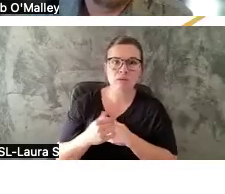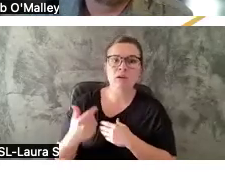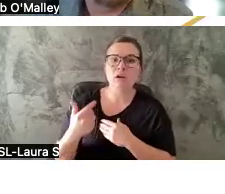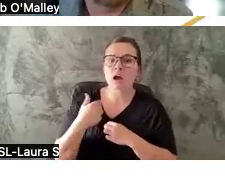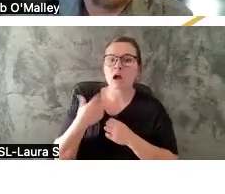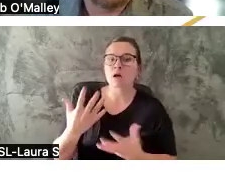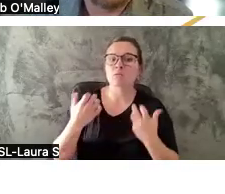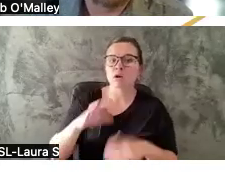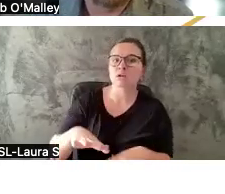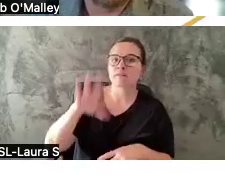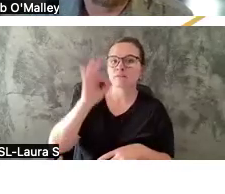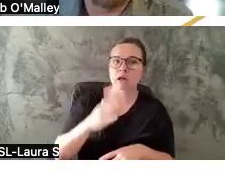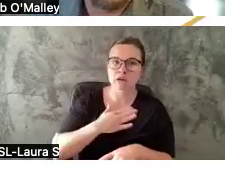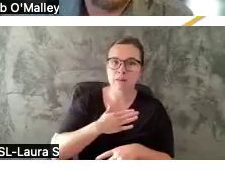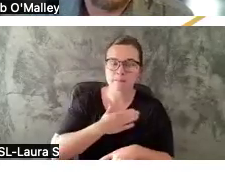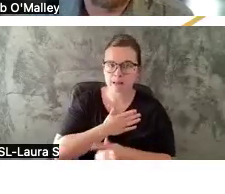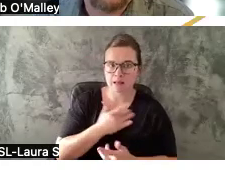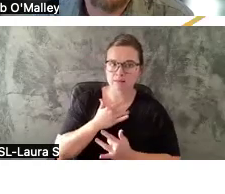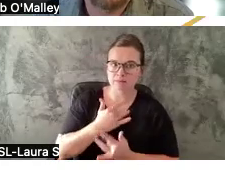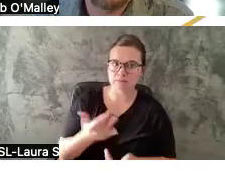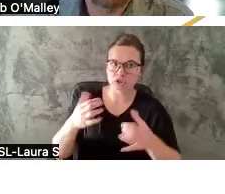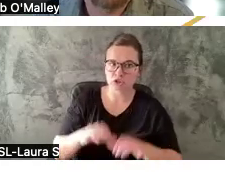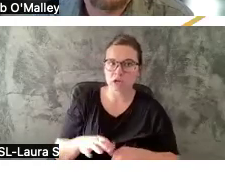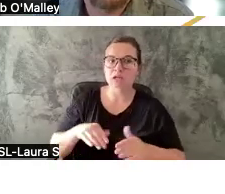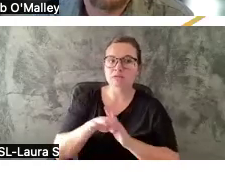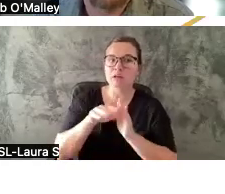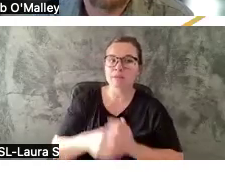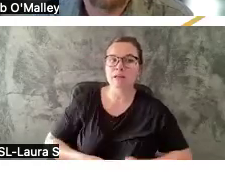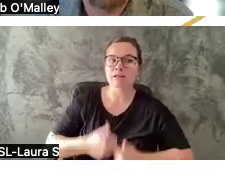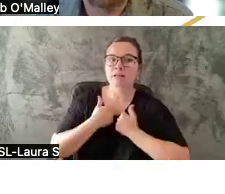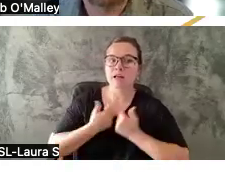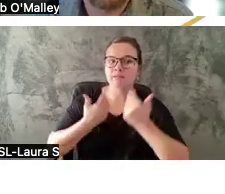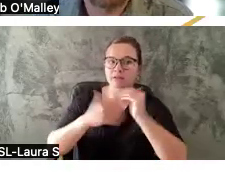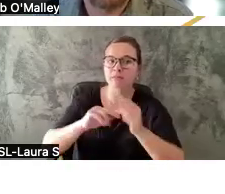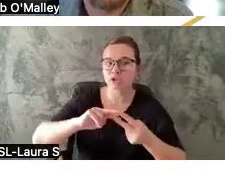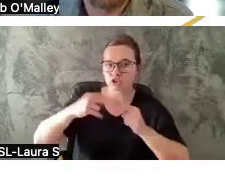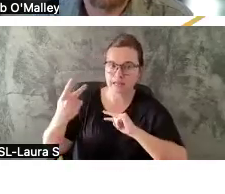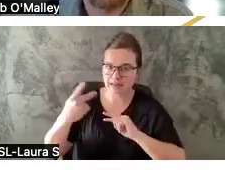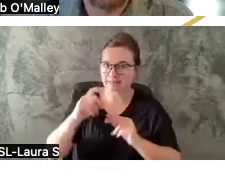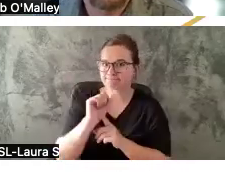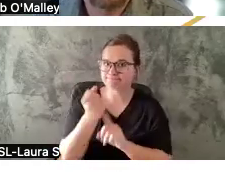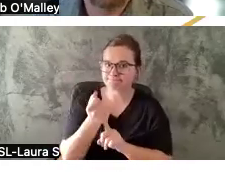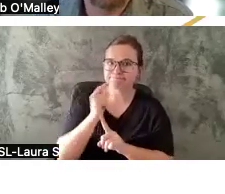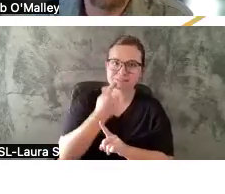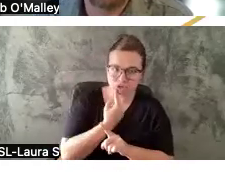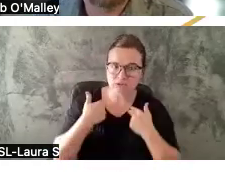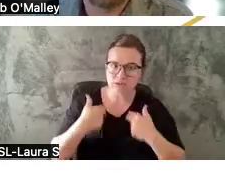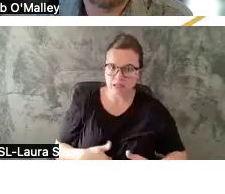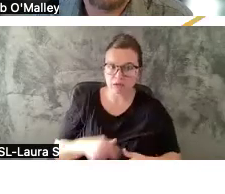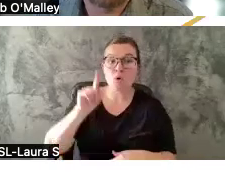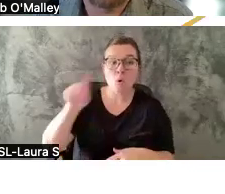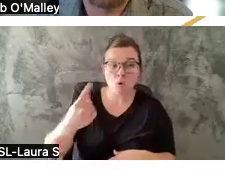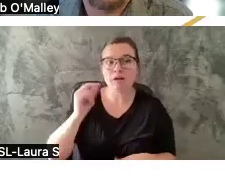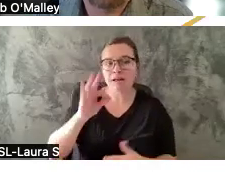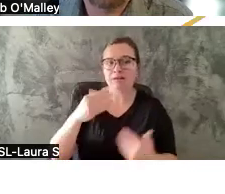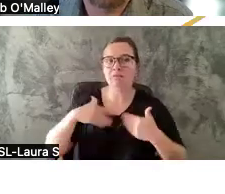want to find out my likelihood of developing a life-limiting genetic condition, so some serious genetic condition, only if there